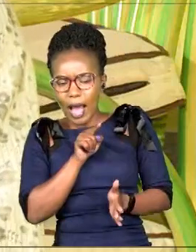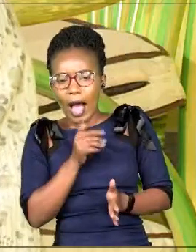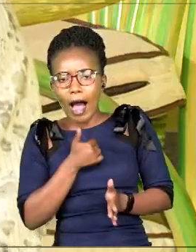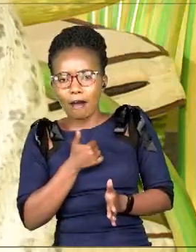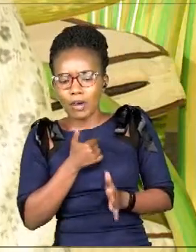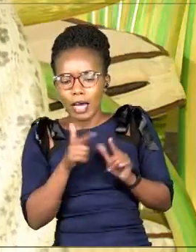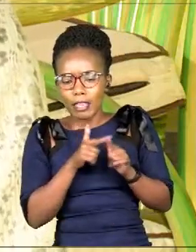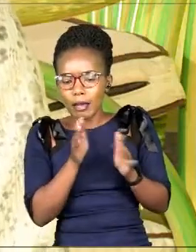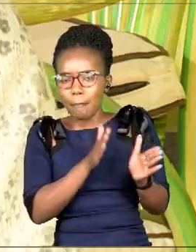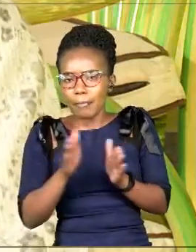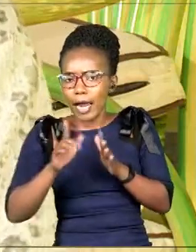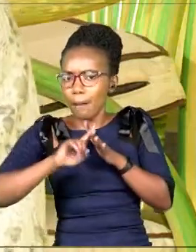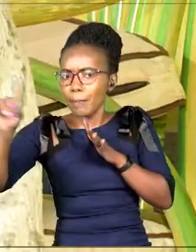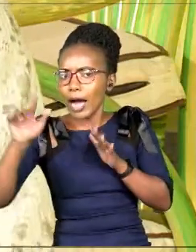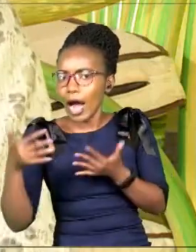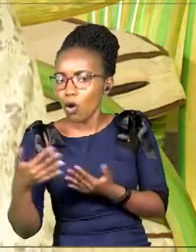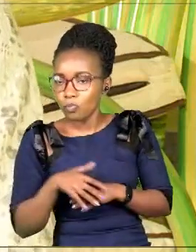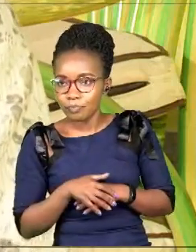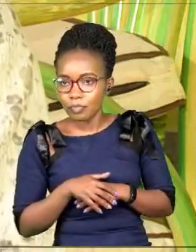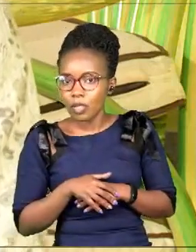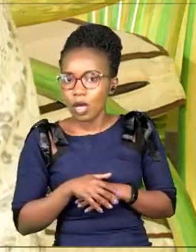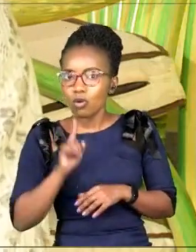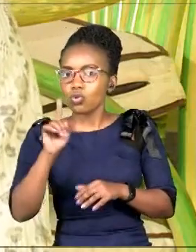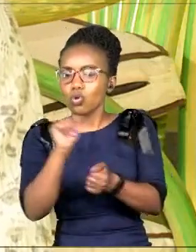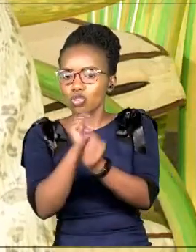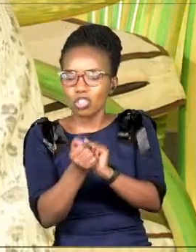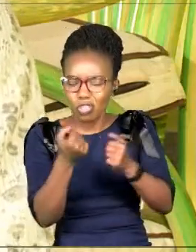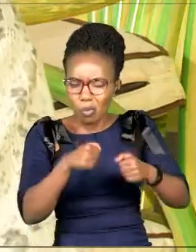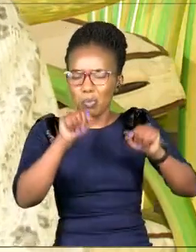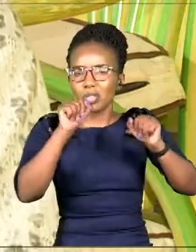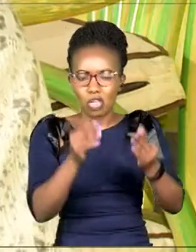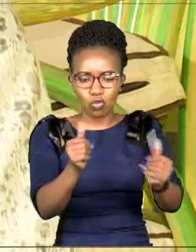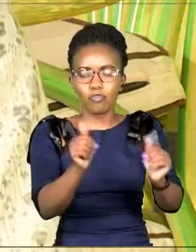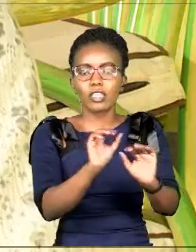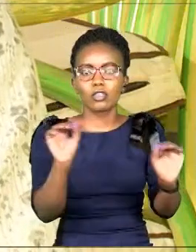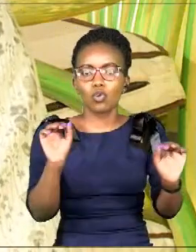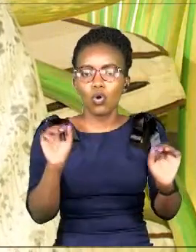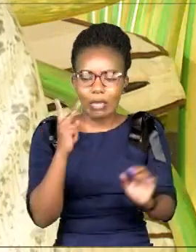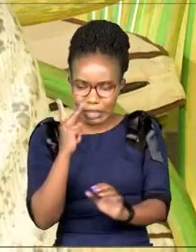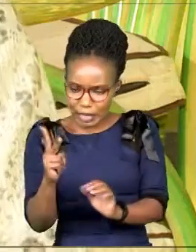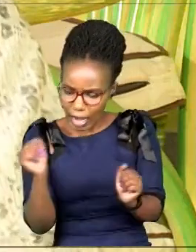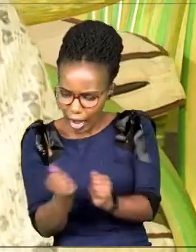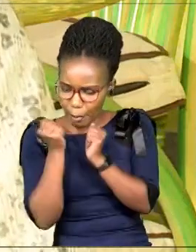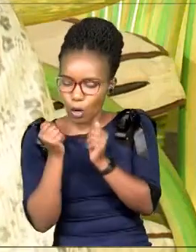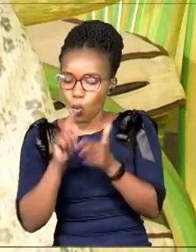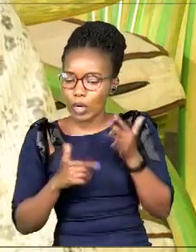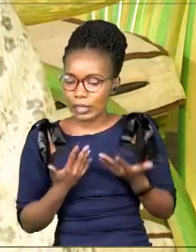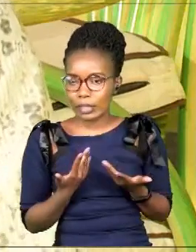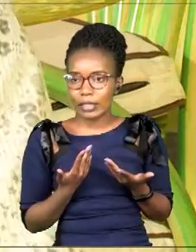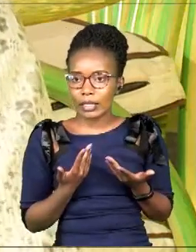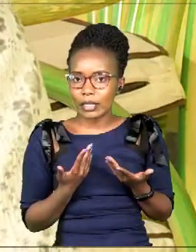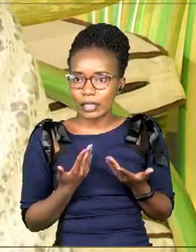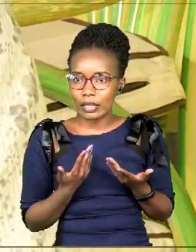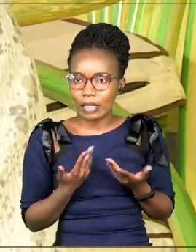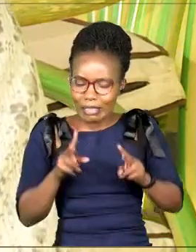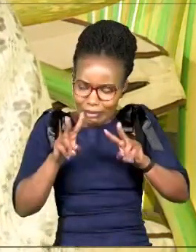arrange the escape of these 2. So even the change of guard is not enough, not unless we look at what happened, do a proper threat and